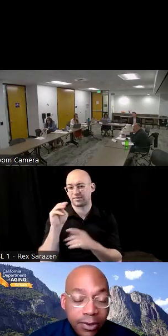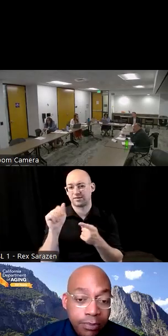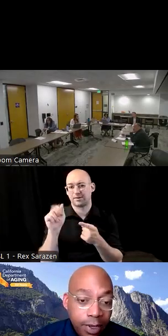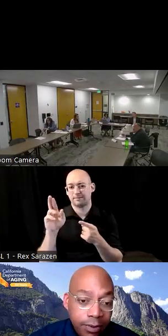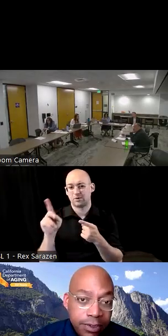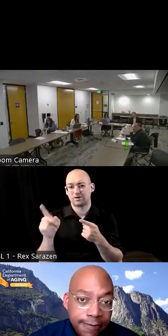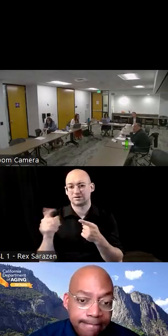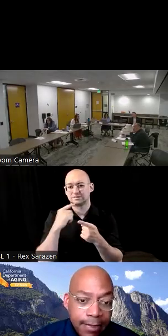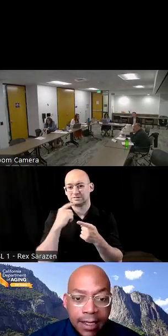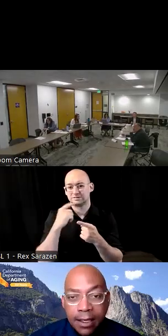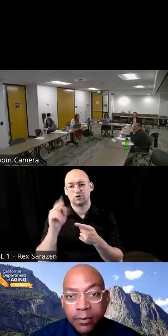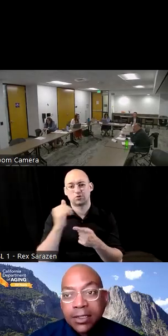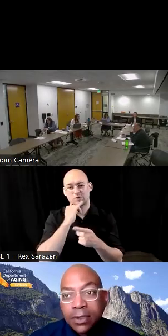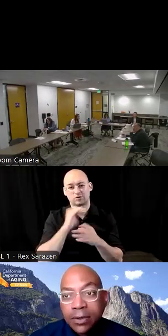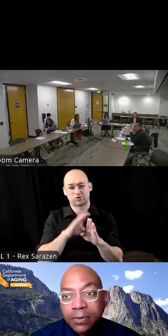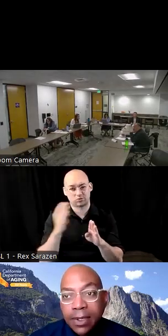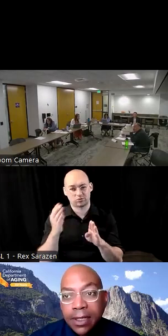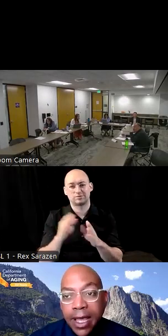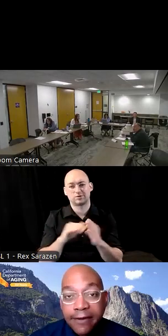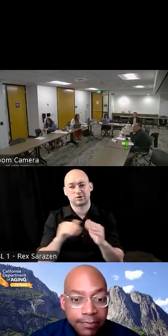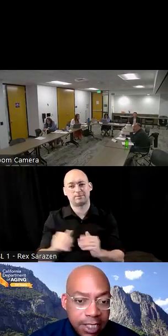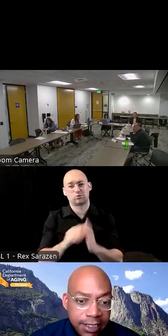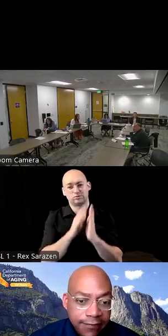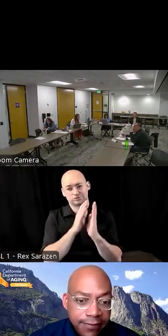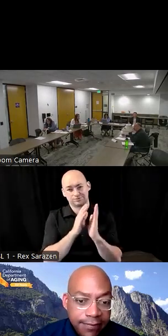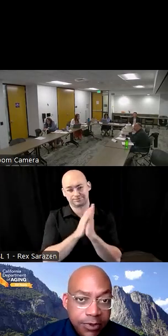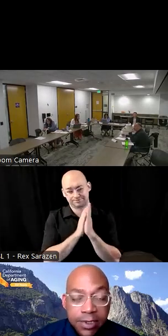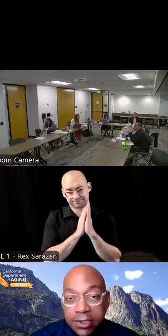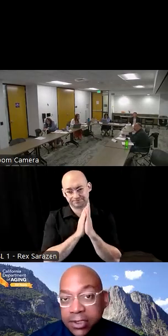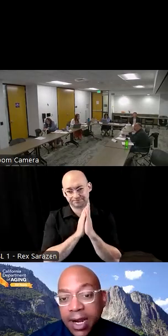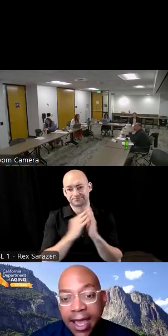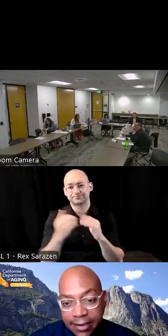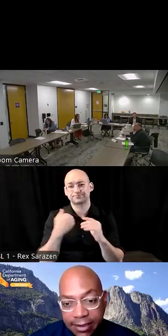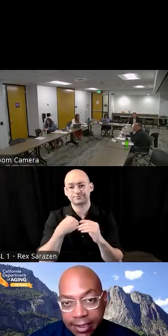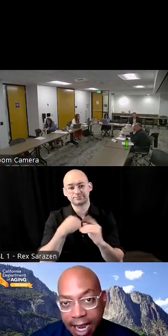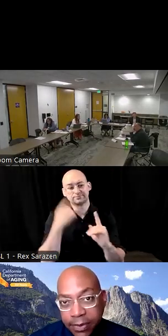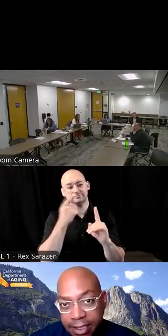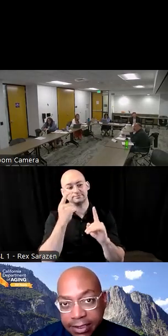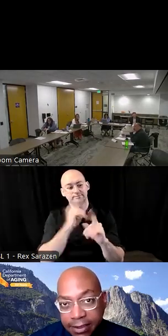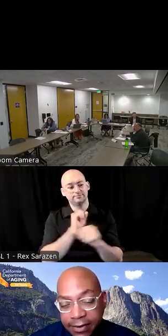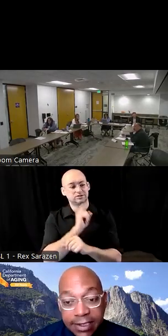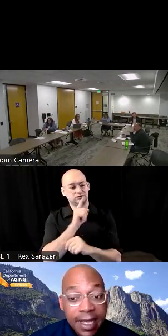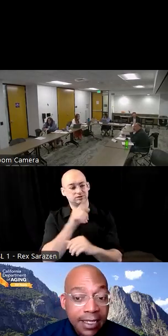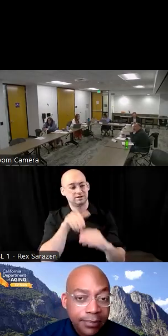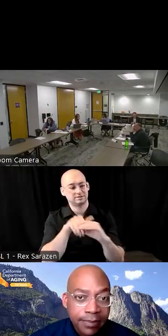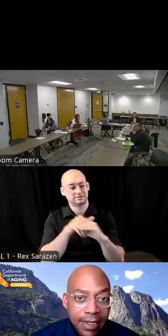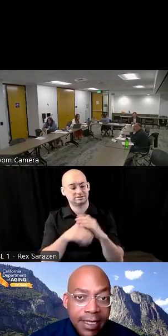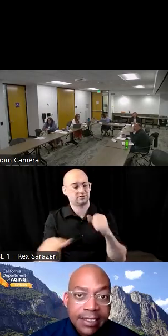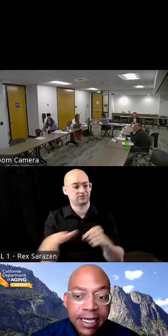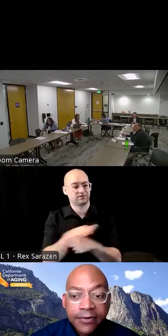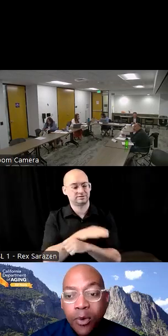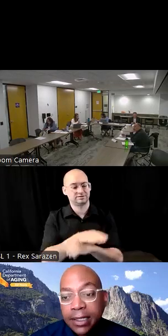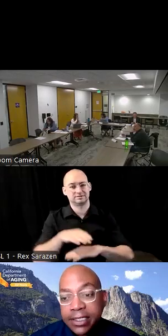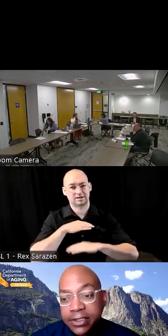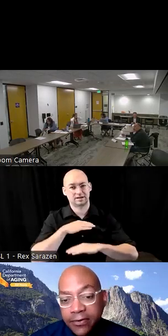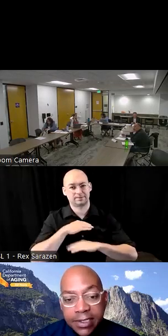wrong door approach. We also have an objective to ensure access to comprehensive, sustainable